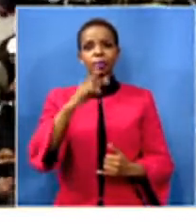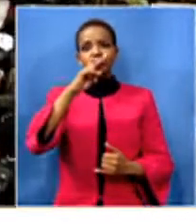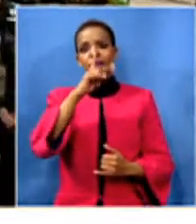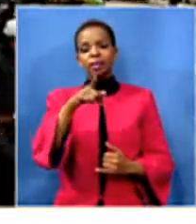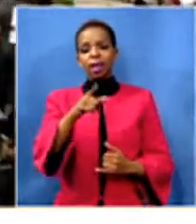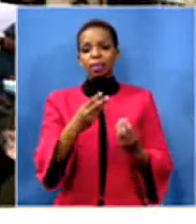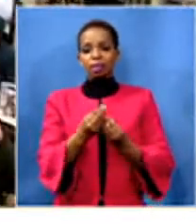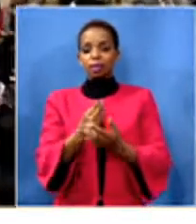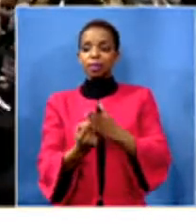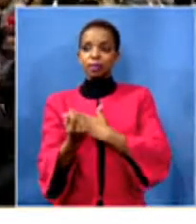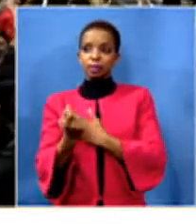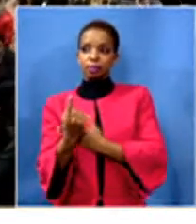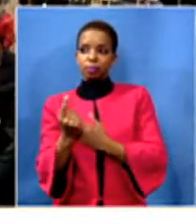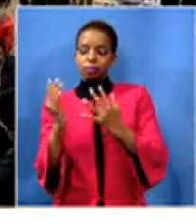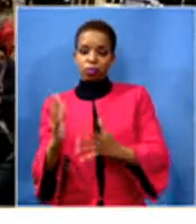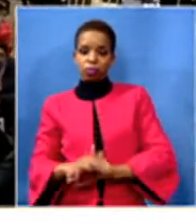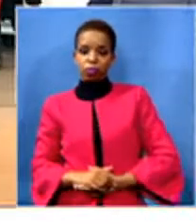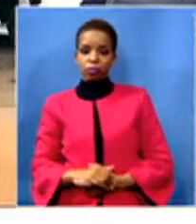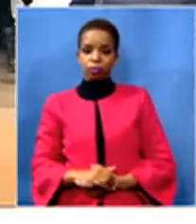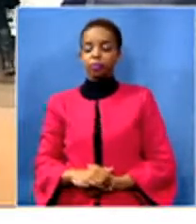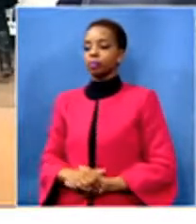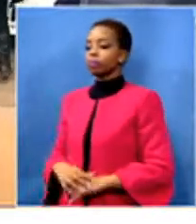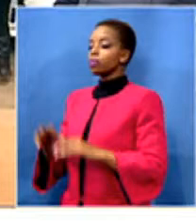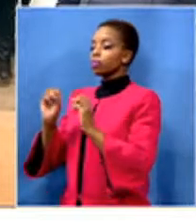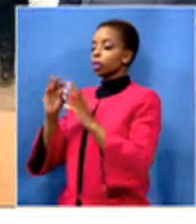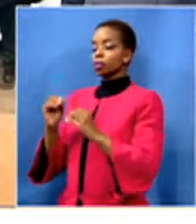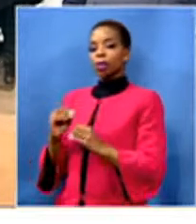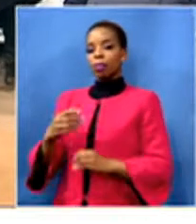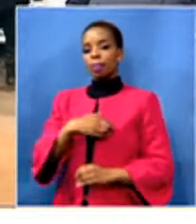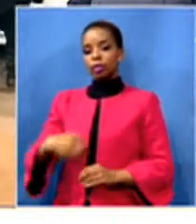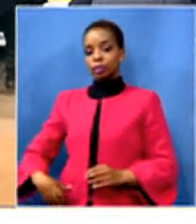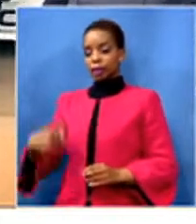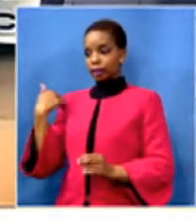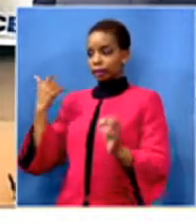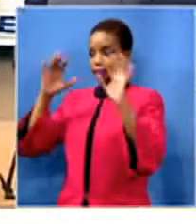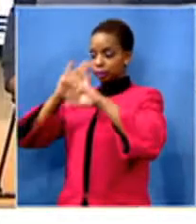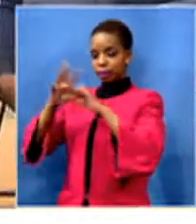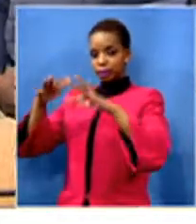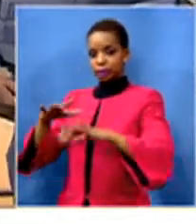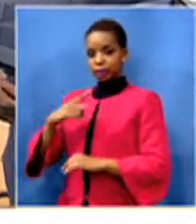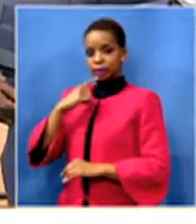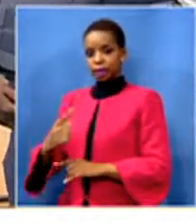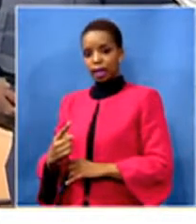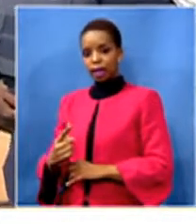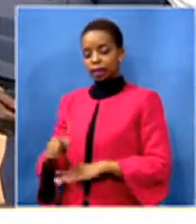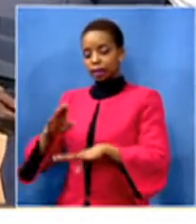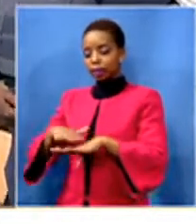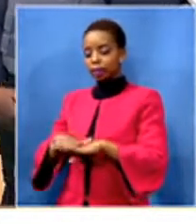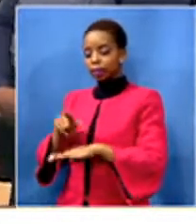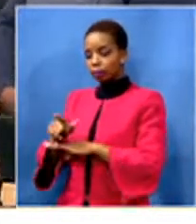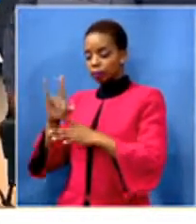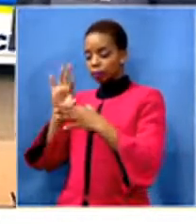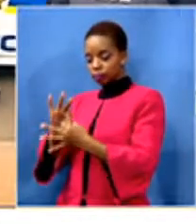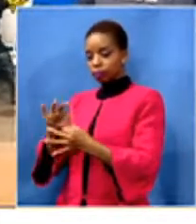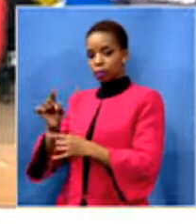happening. So the President also mentioning last night that more assistance had been given to police to deal with gender-based violence. Tell us a